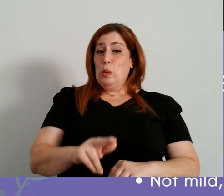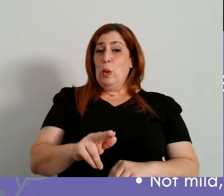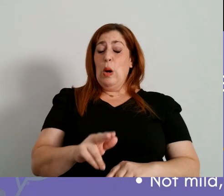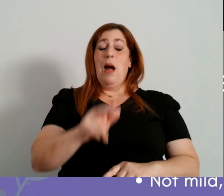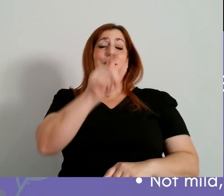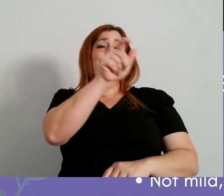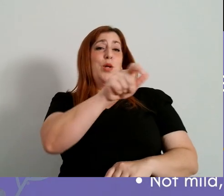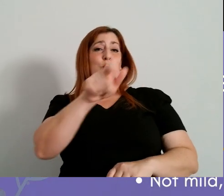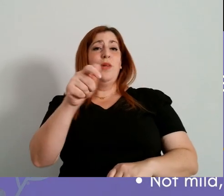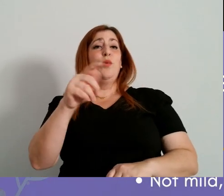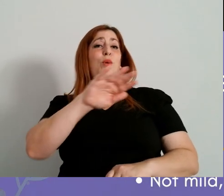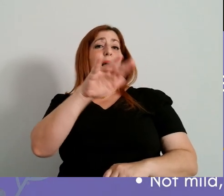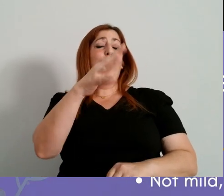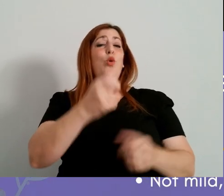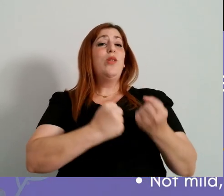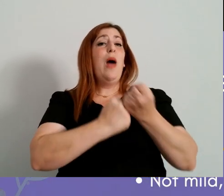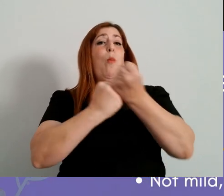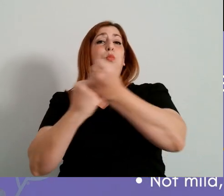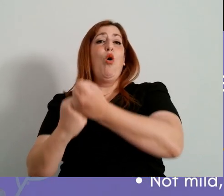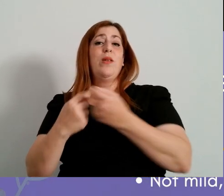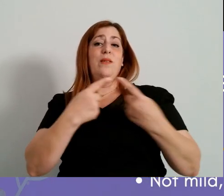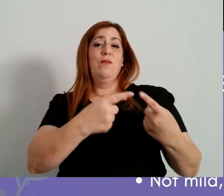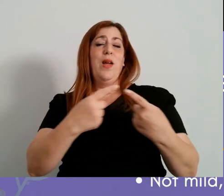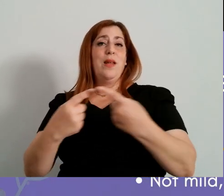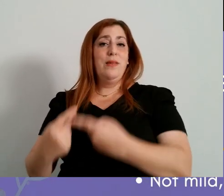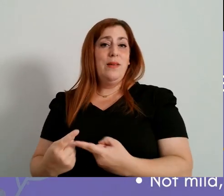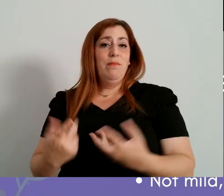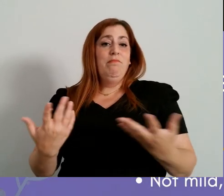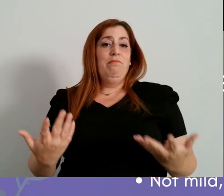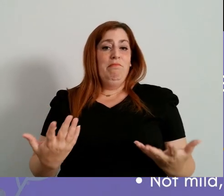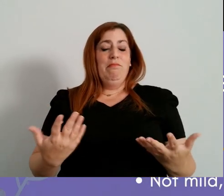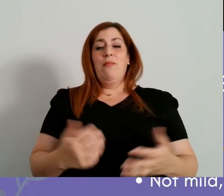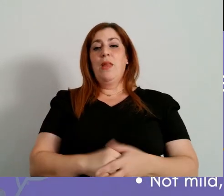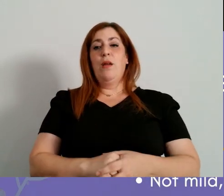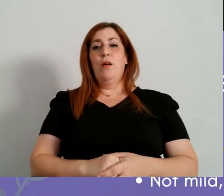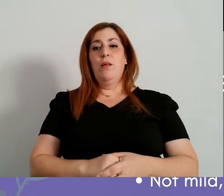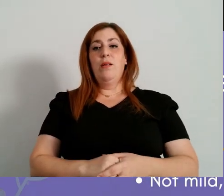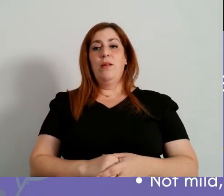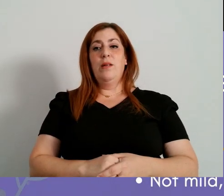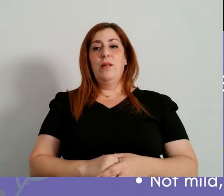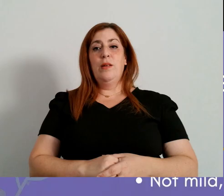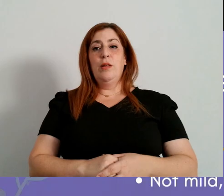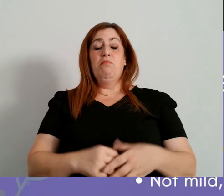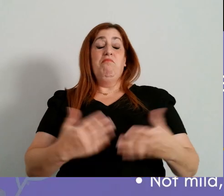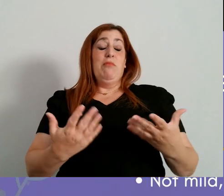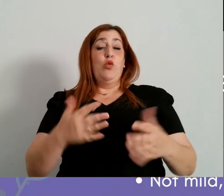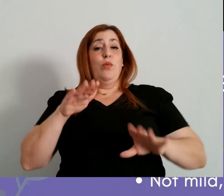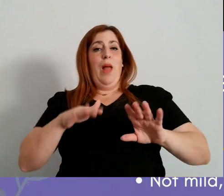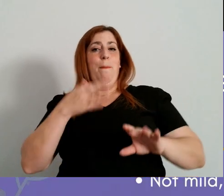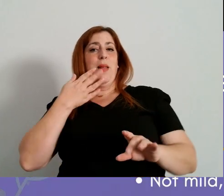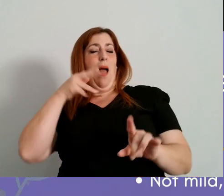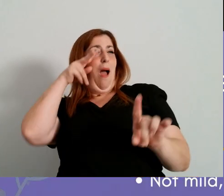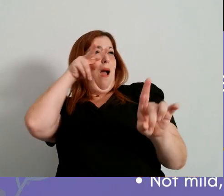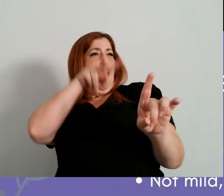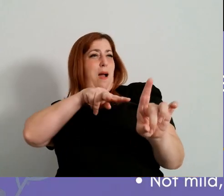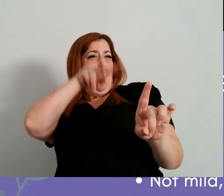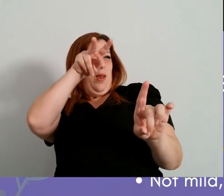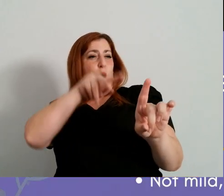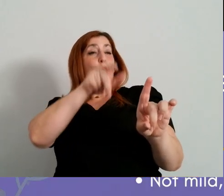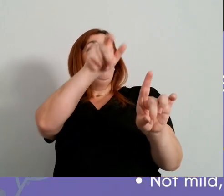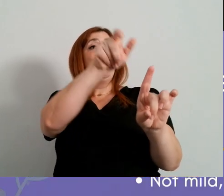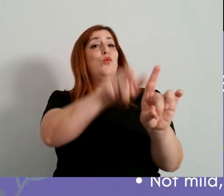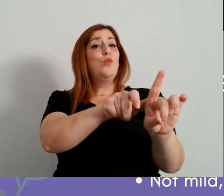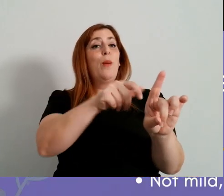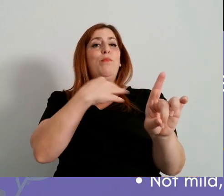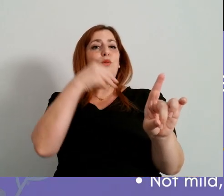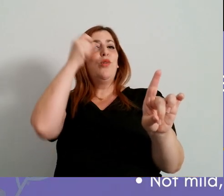their own constellation of support needs, and a person might not necessarily, their appearance may not reflect